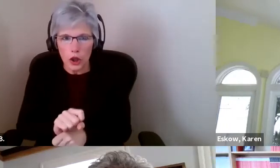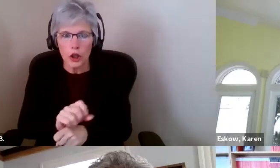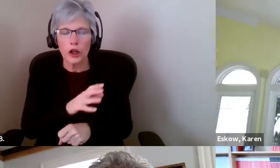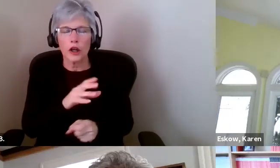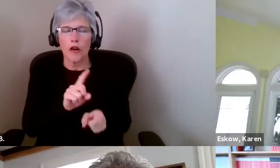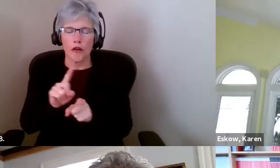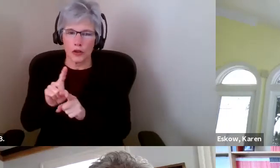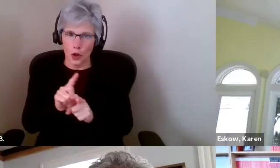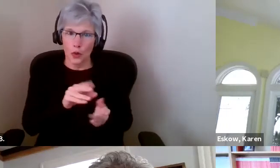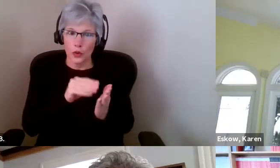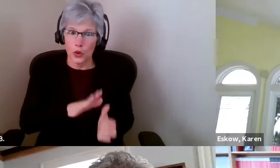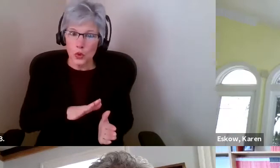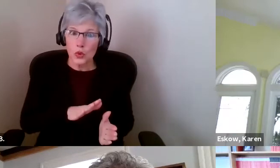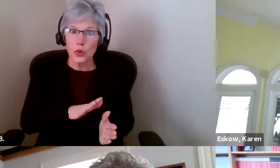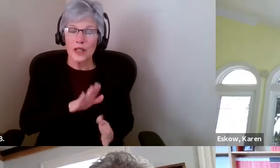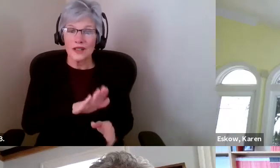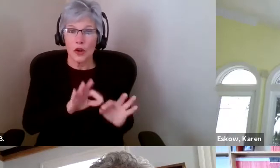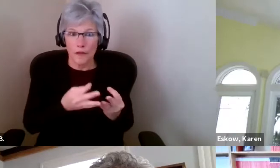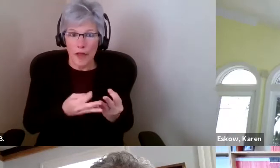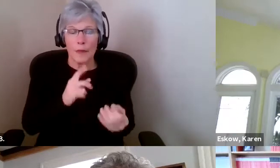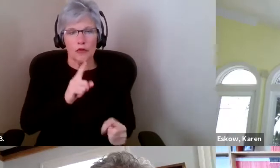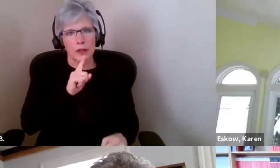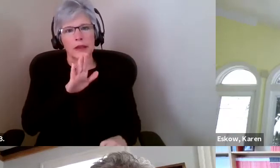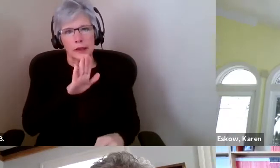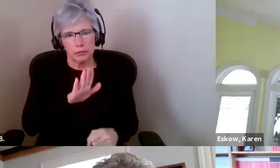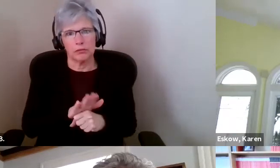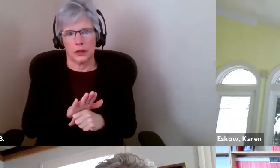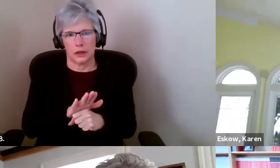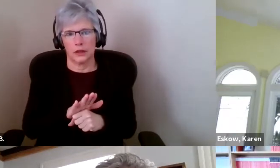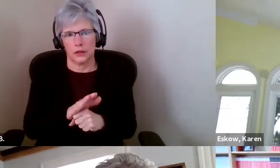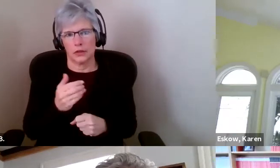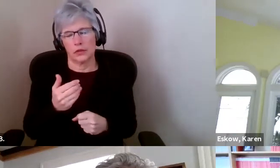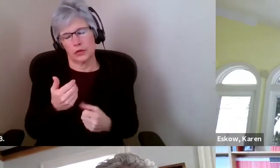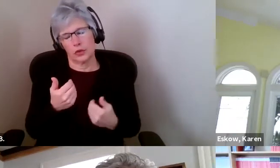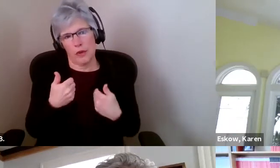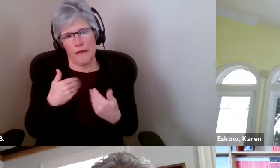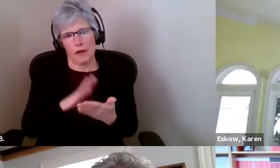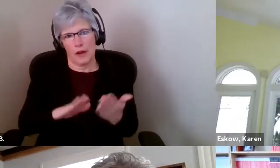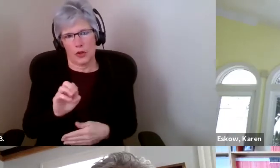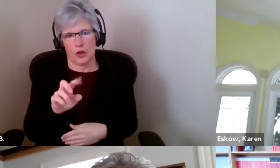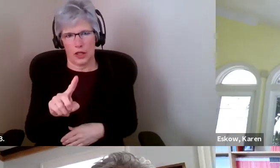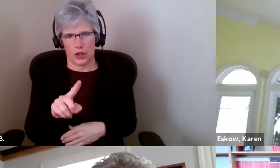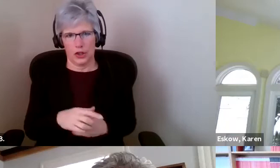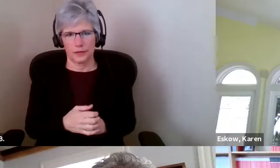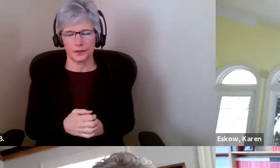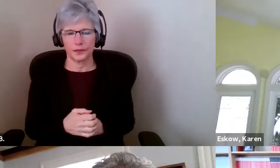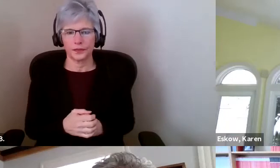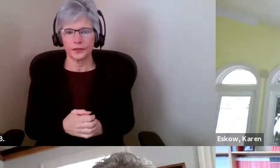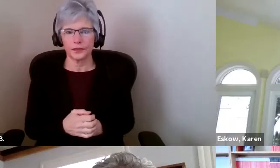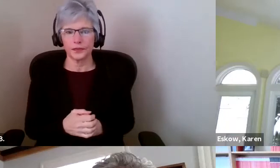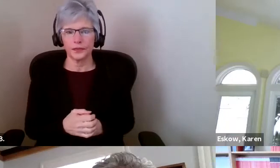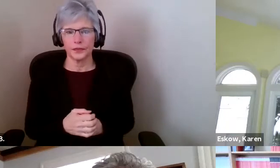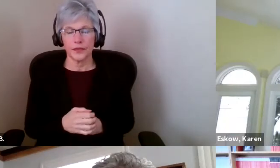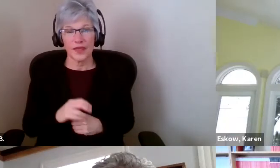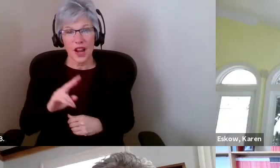are to obtaining a college education. Even when, if you think about it, our second year students will